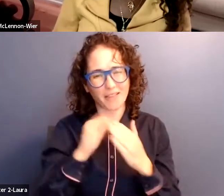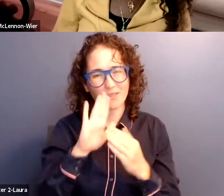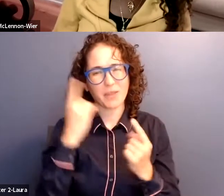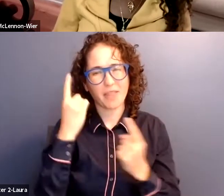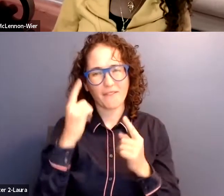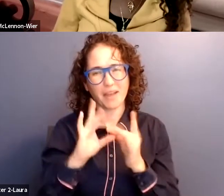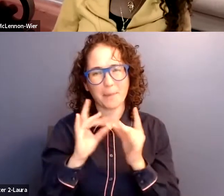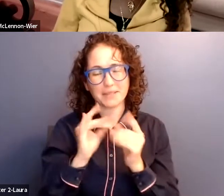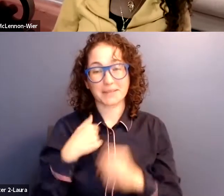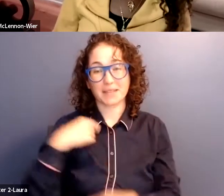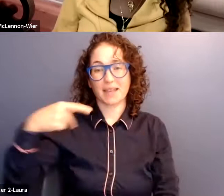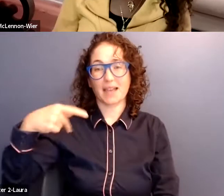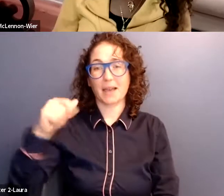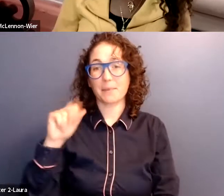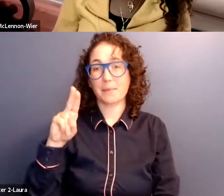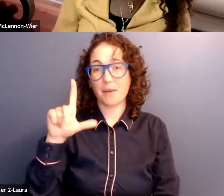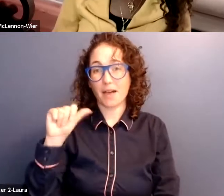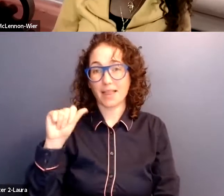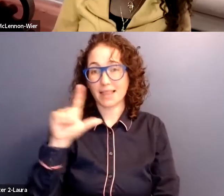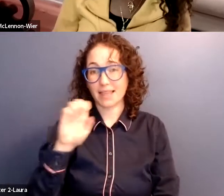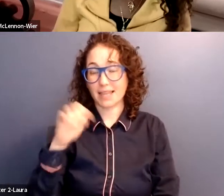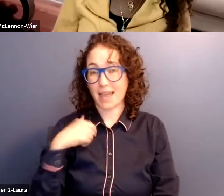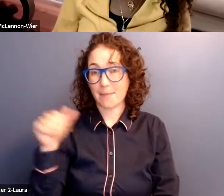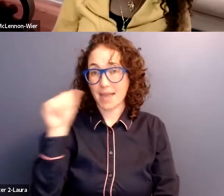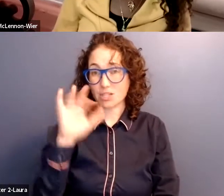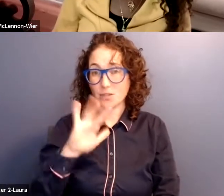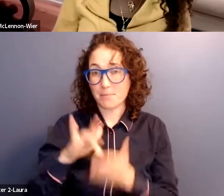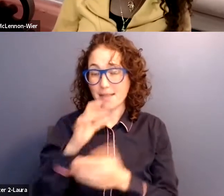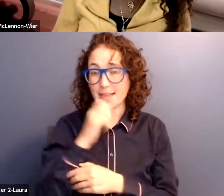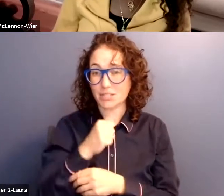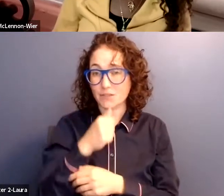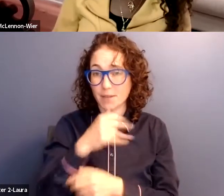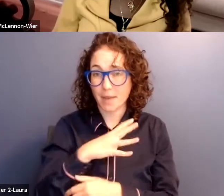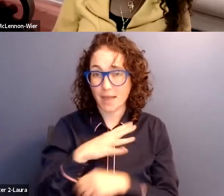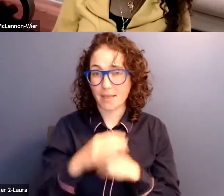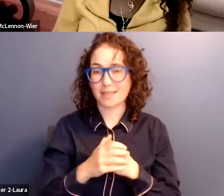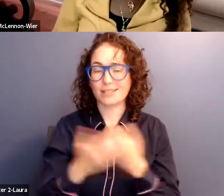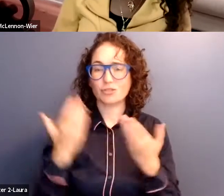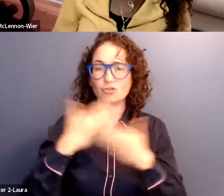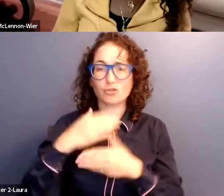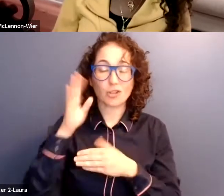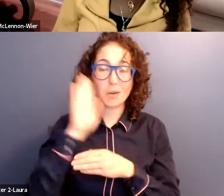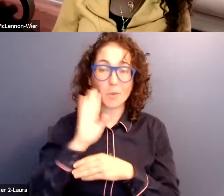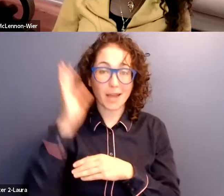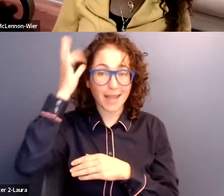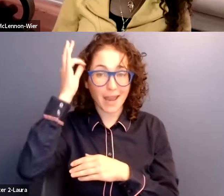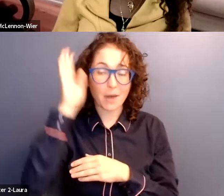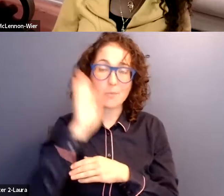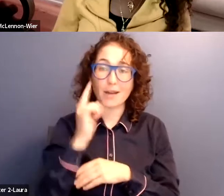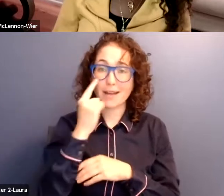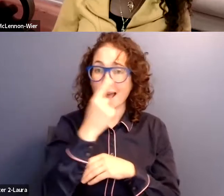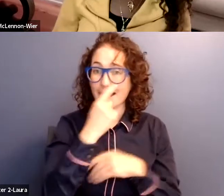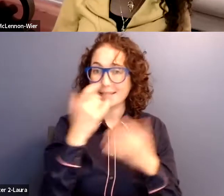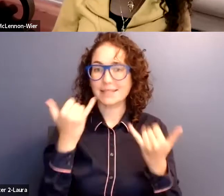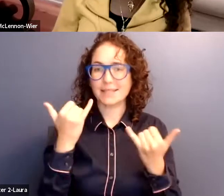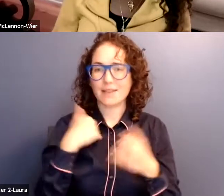So again, I'm Paula Lee. I am an Asian middle-aged female. I have dark brown hair with brown eyes. Right now I'm wearing